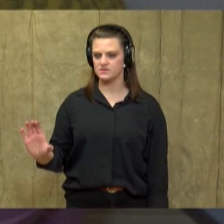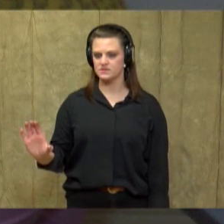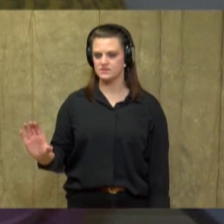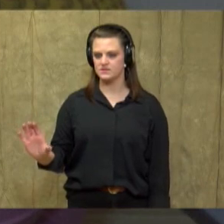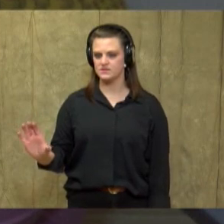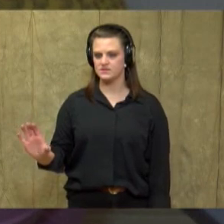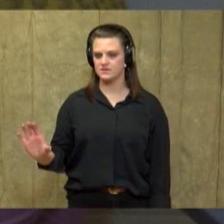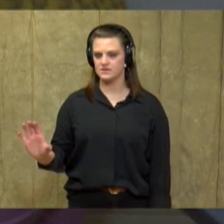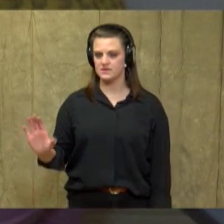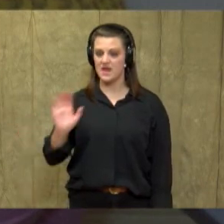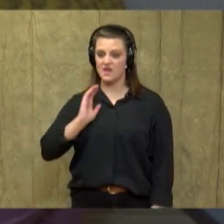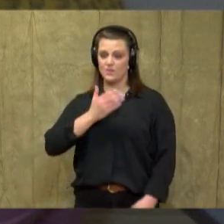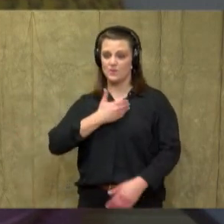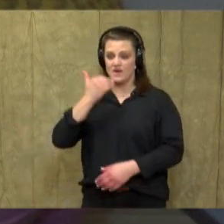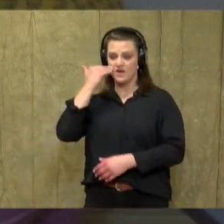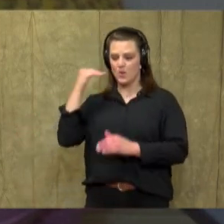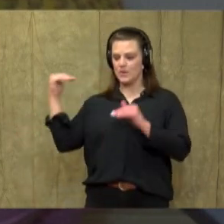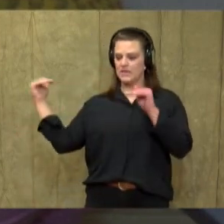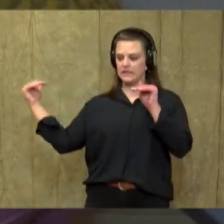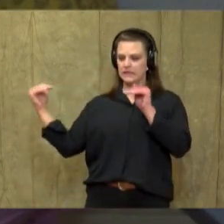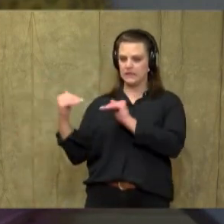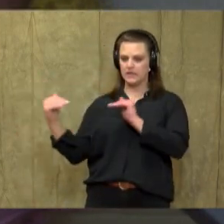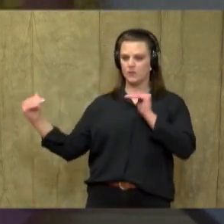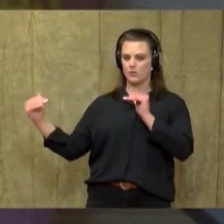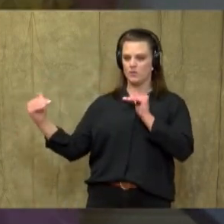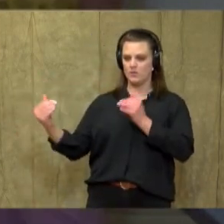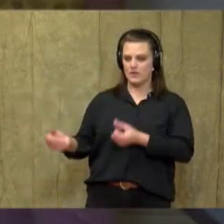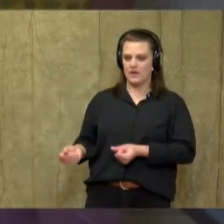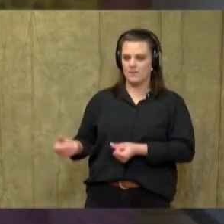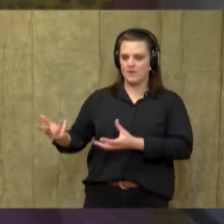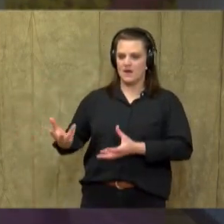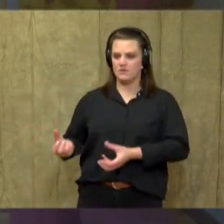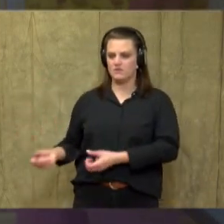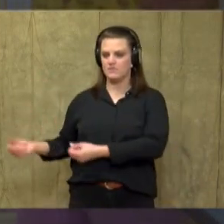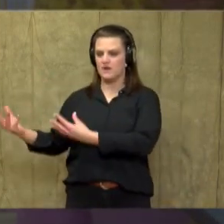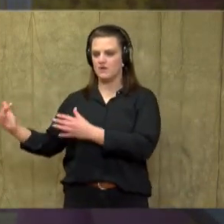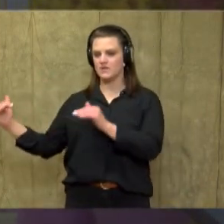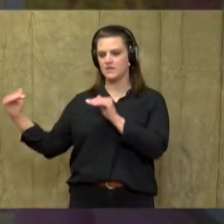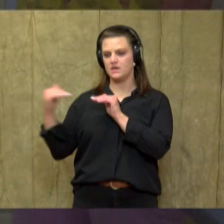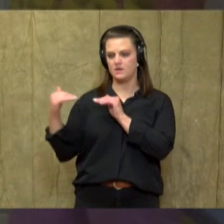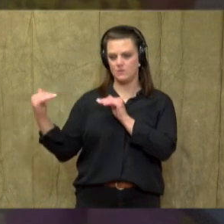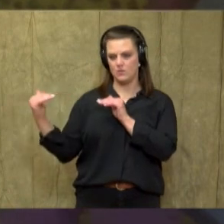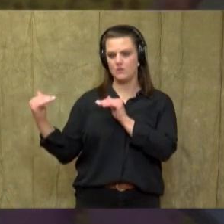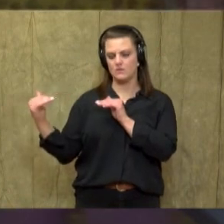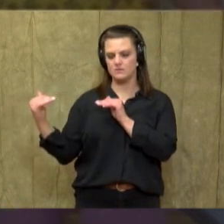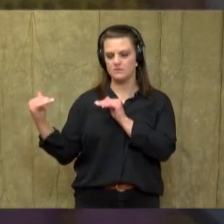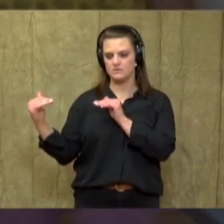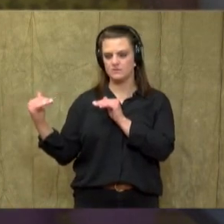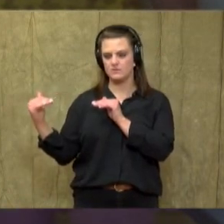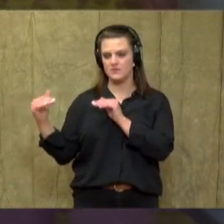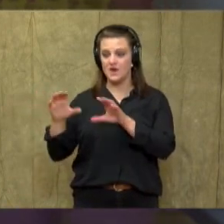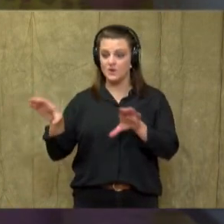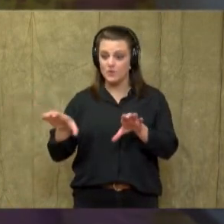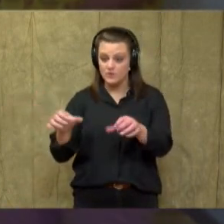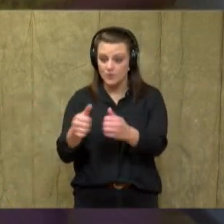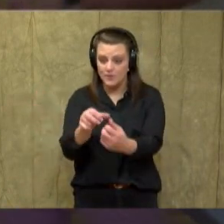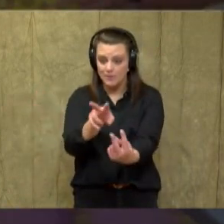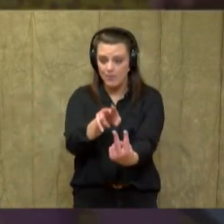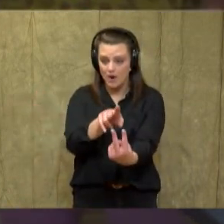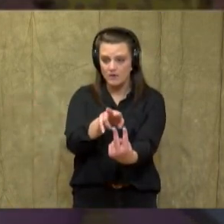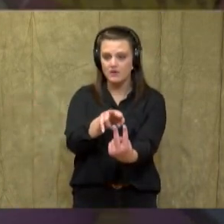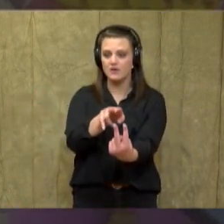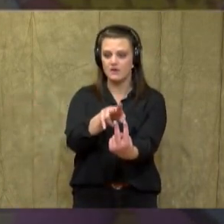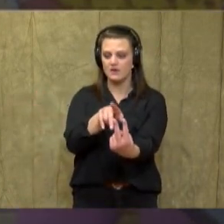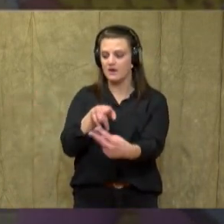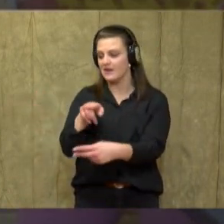hundredths. And we know those are equal amounts. All right, and you could do this with a partner. Your partner